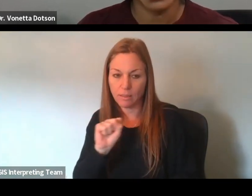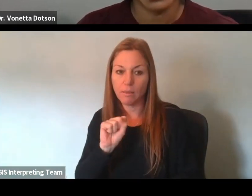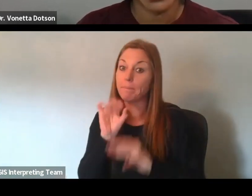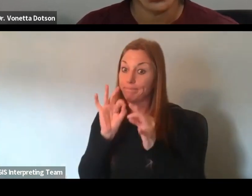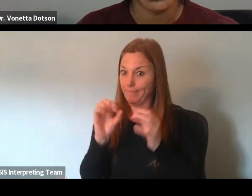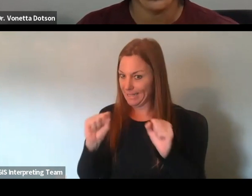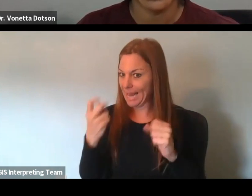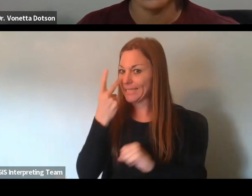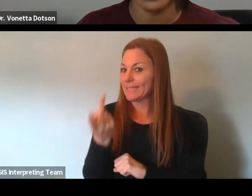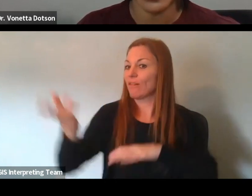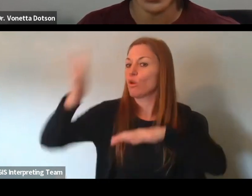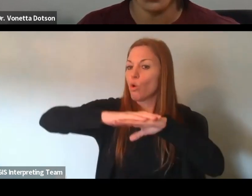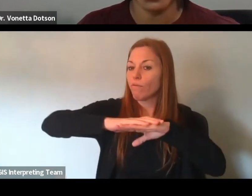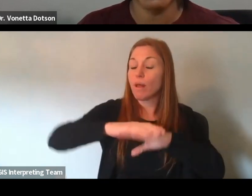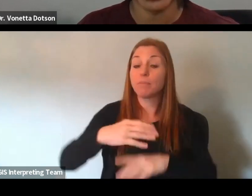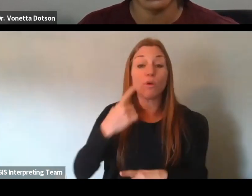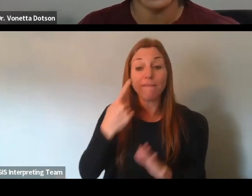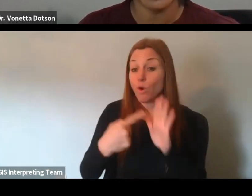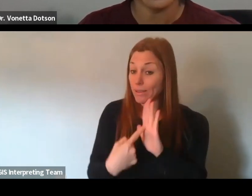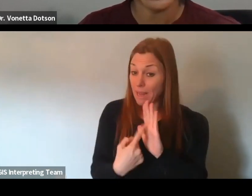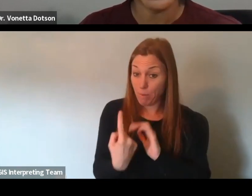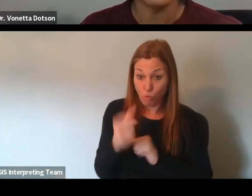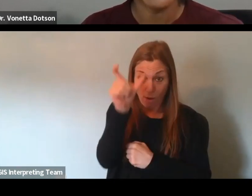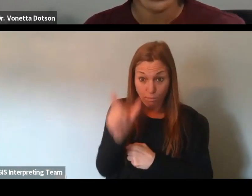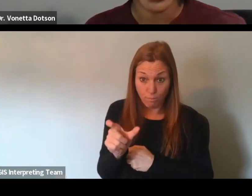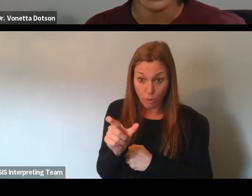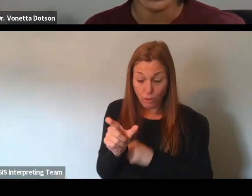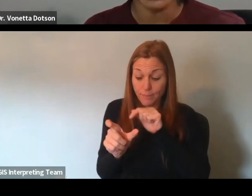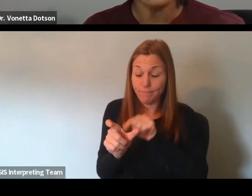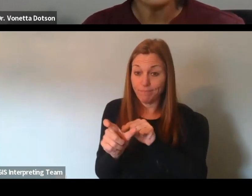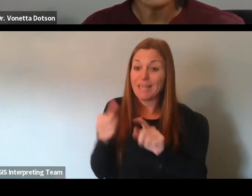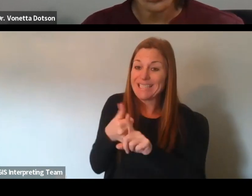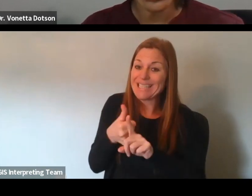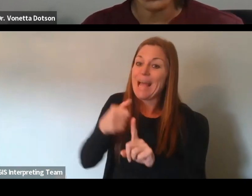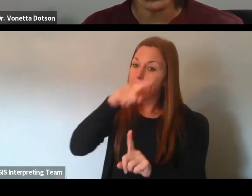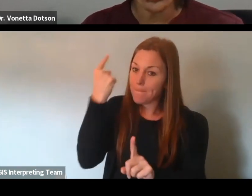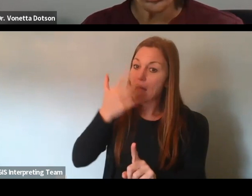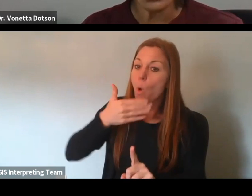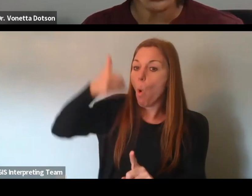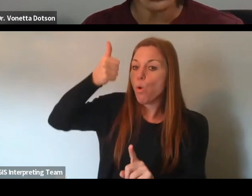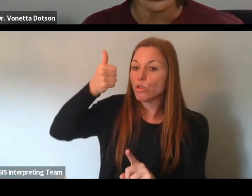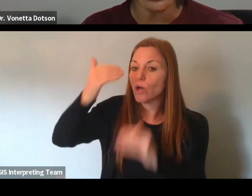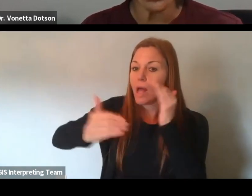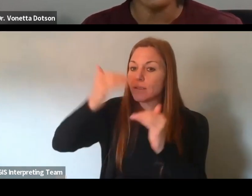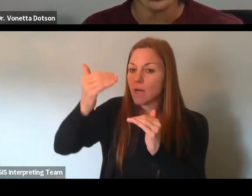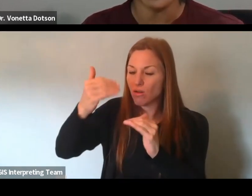they're having this combination of risks. So for example, on the biological side, as we